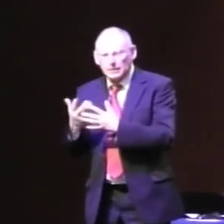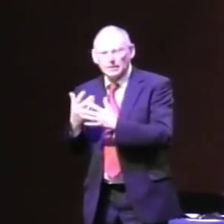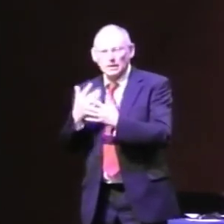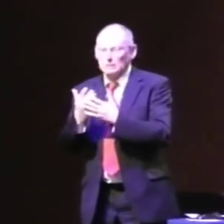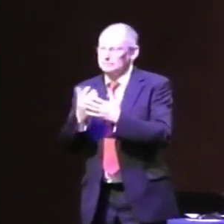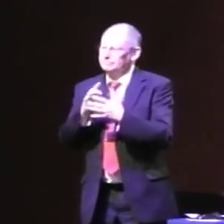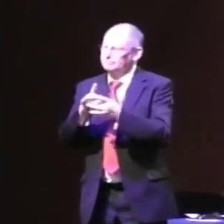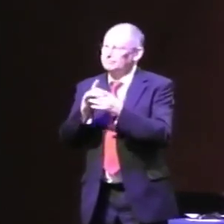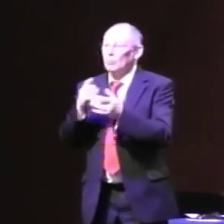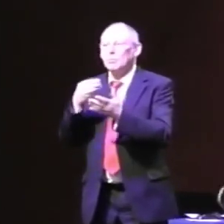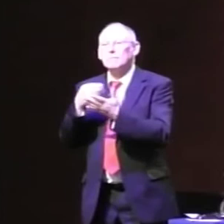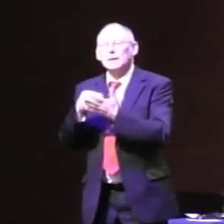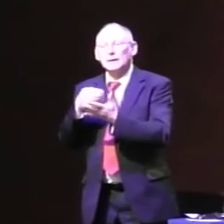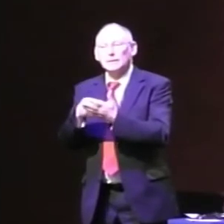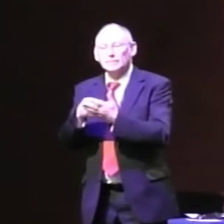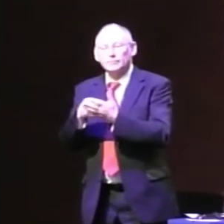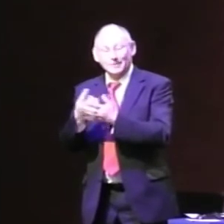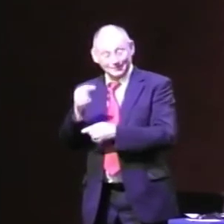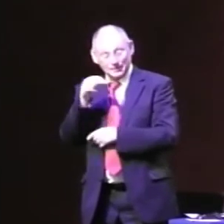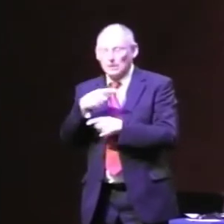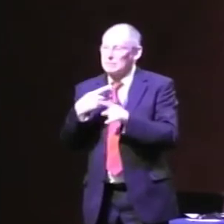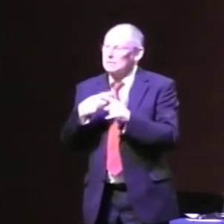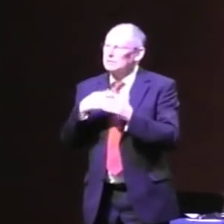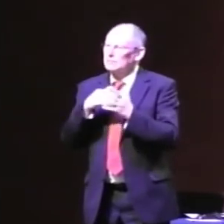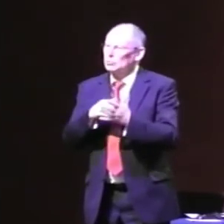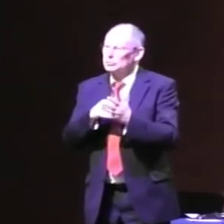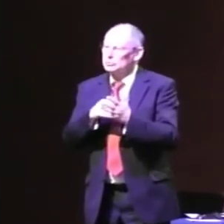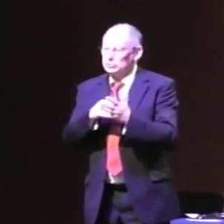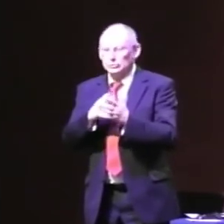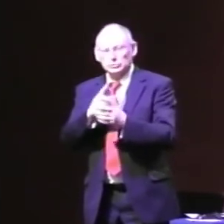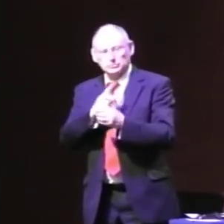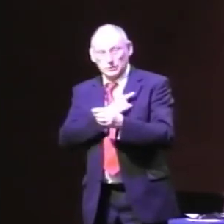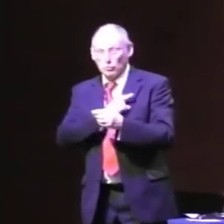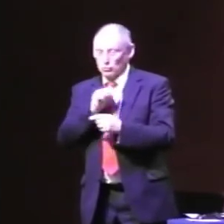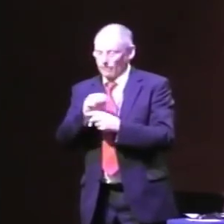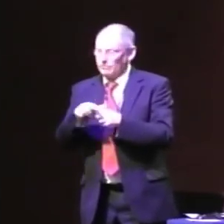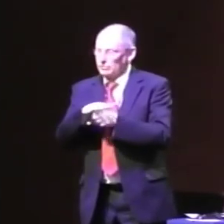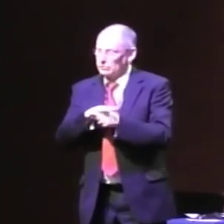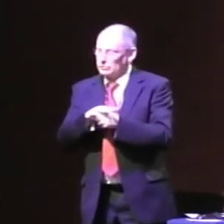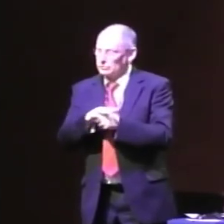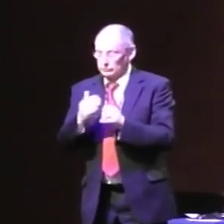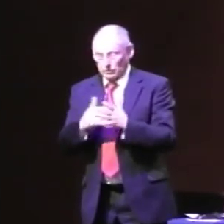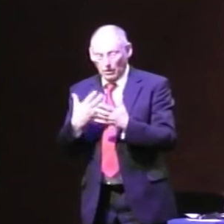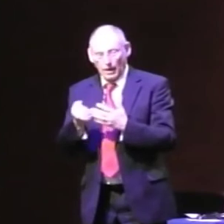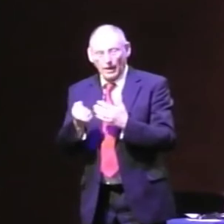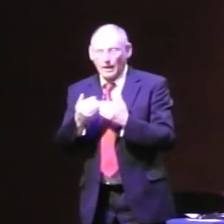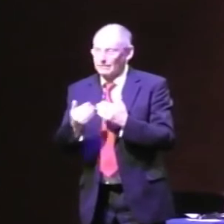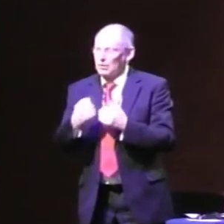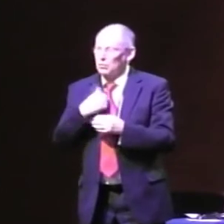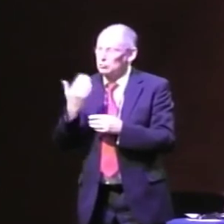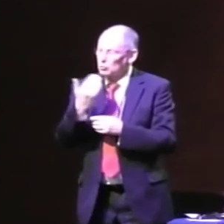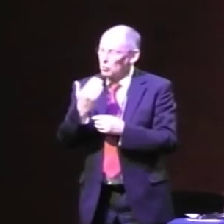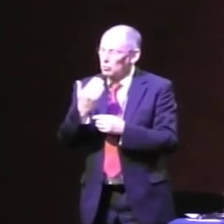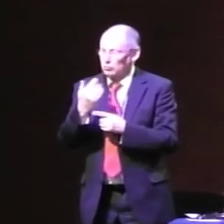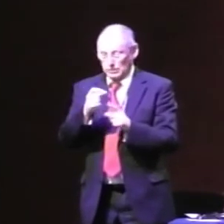terms of the money. This emergency motion is brought to you because of the situation that we are facing in our schools